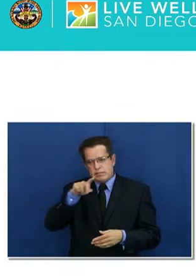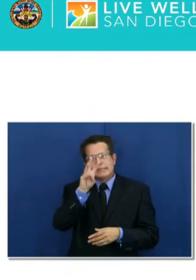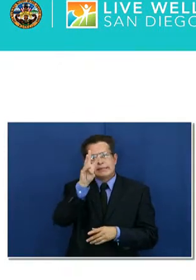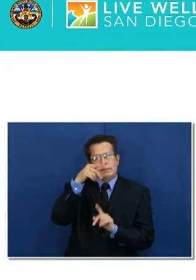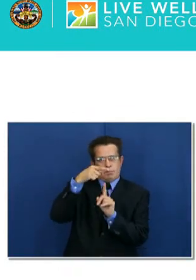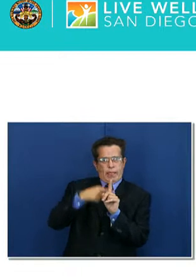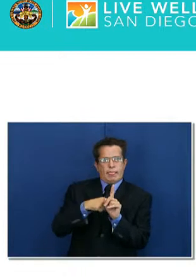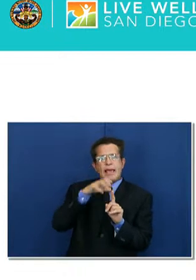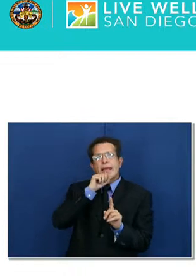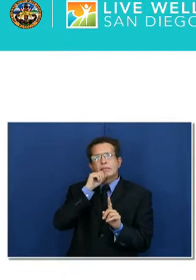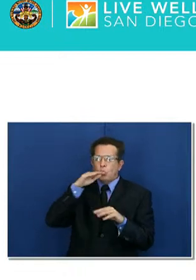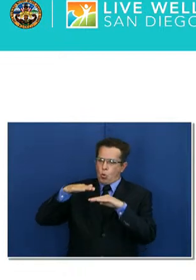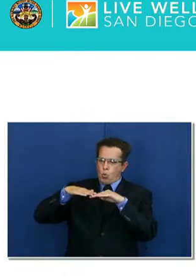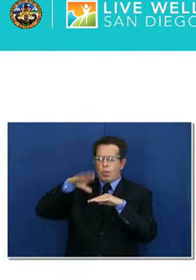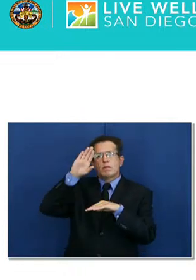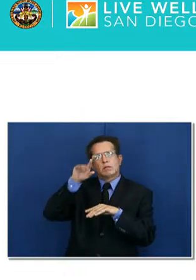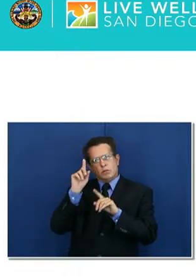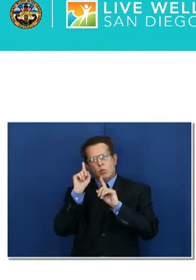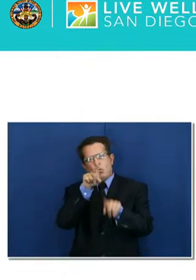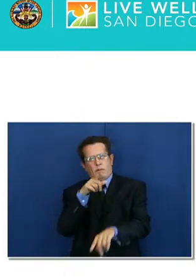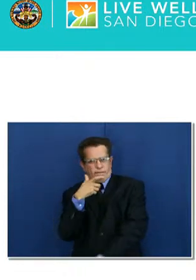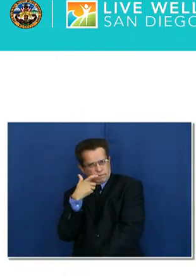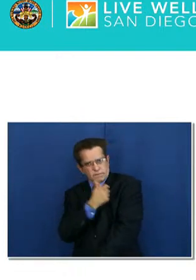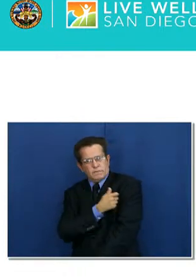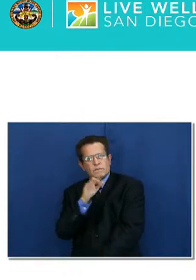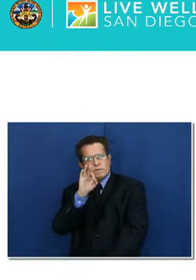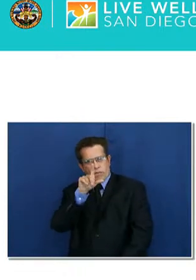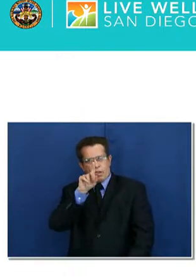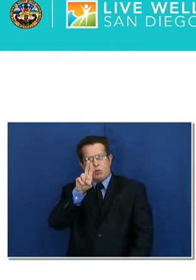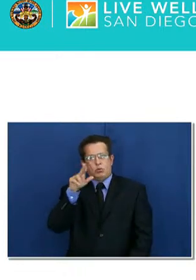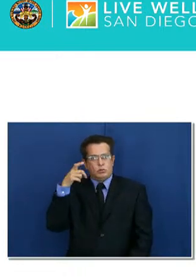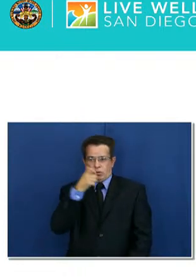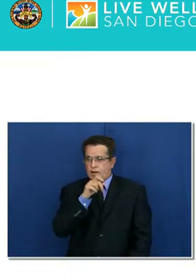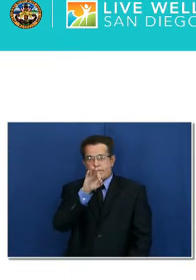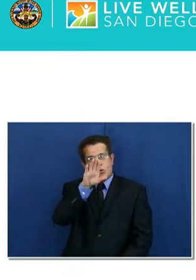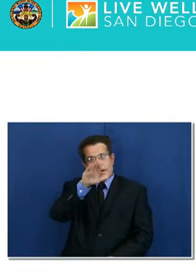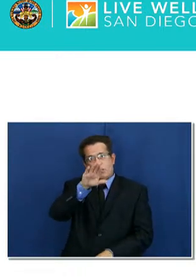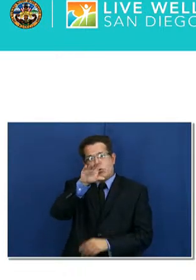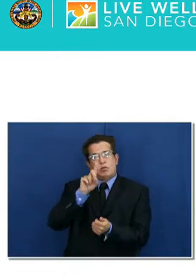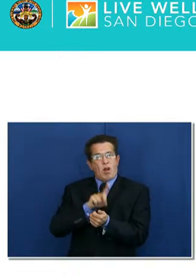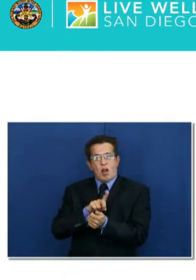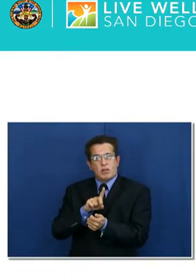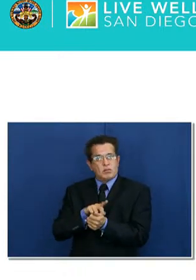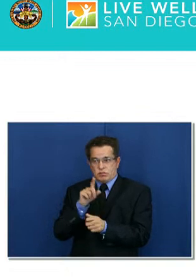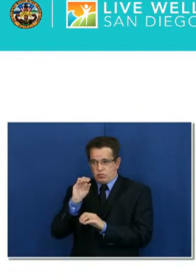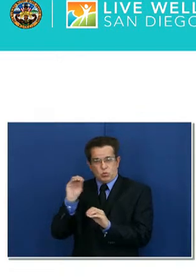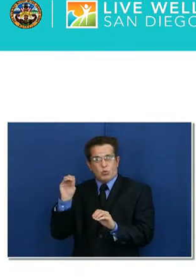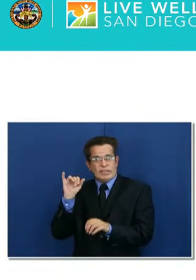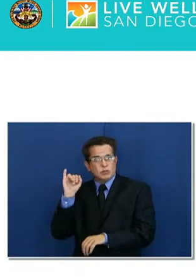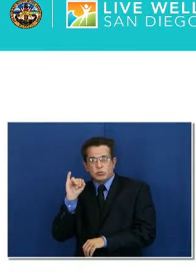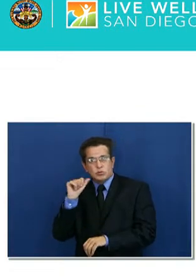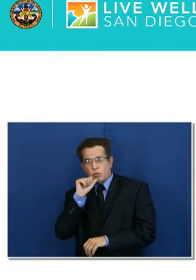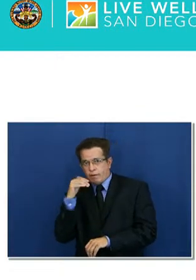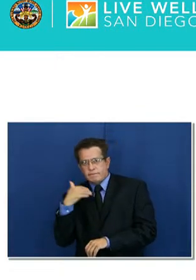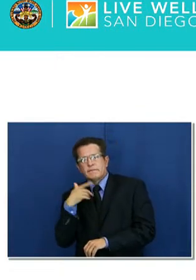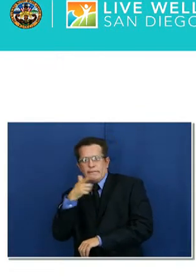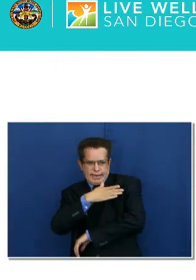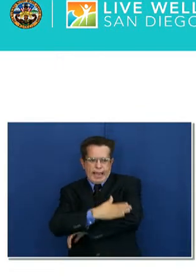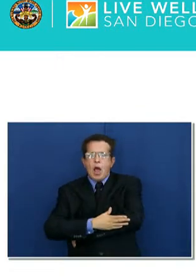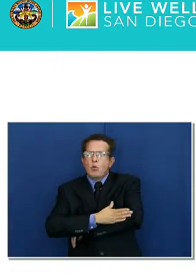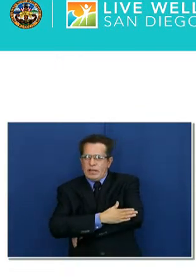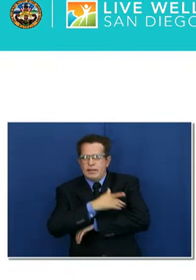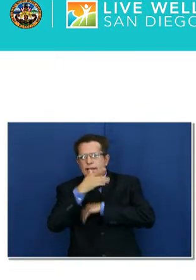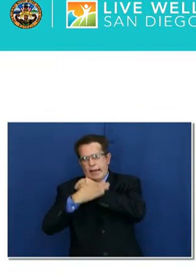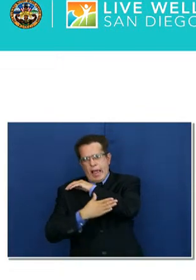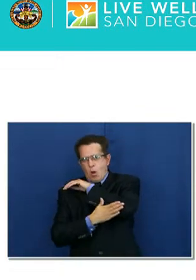and older, and if you are not able to get a flu vaccination from your healthcare provider, the county is offering